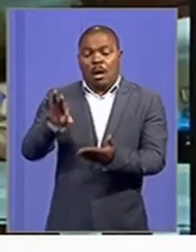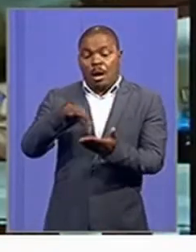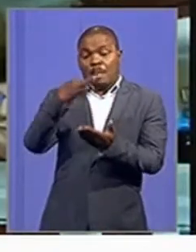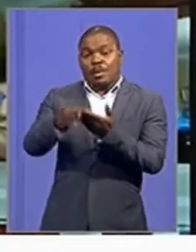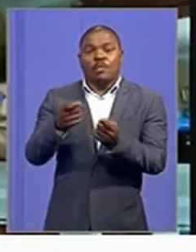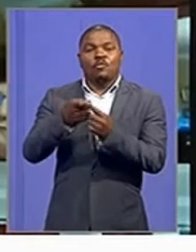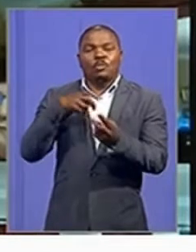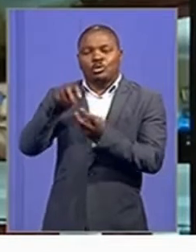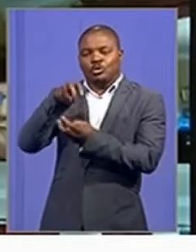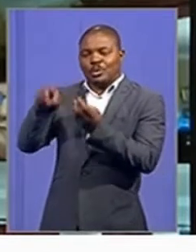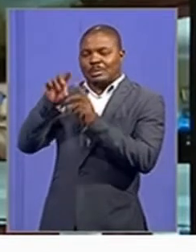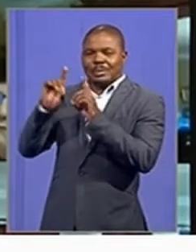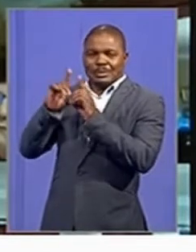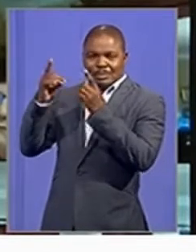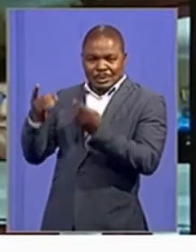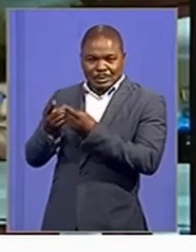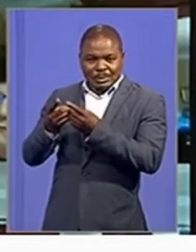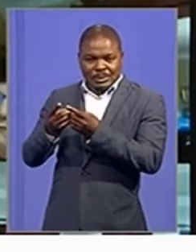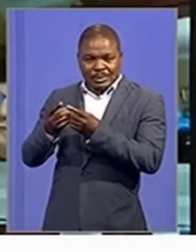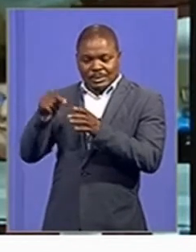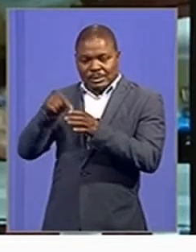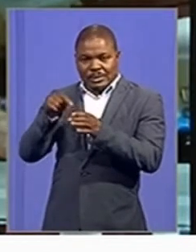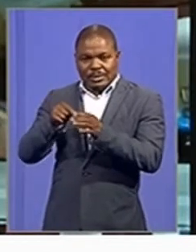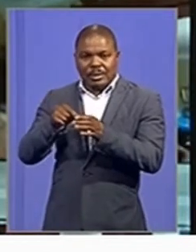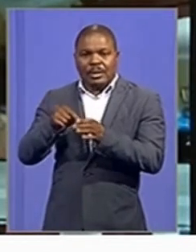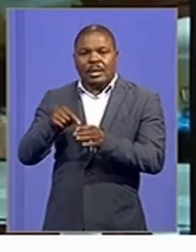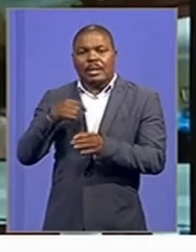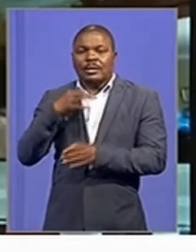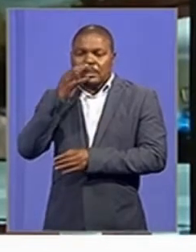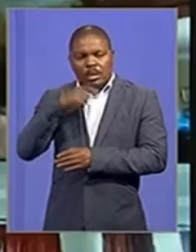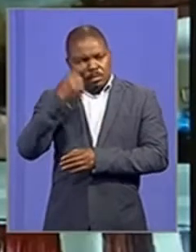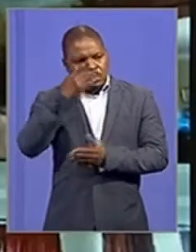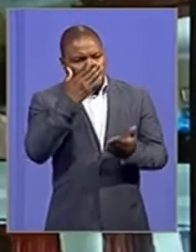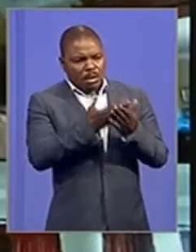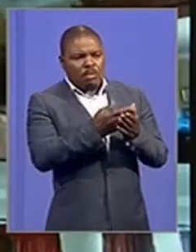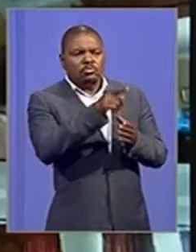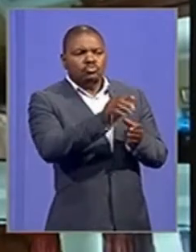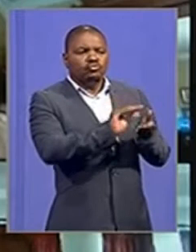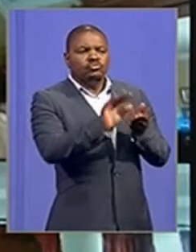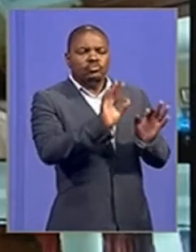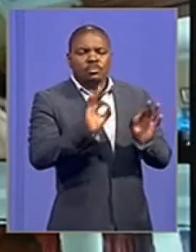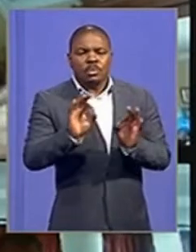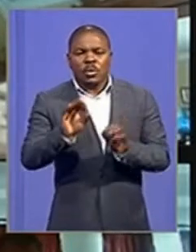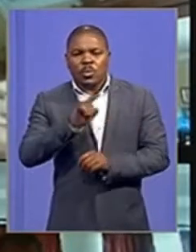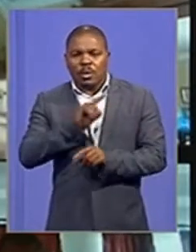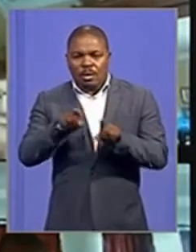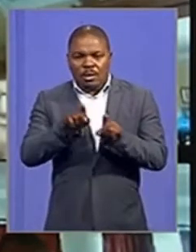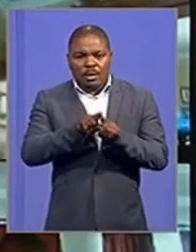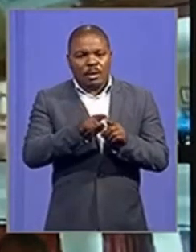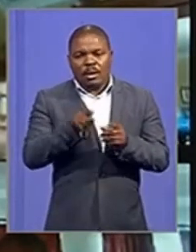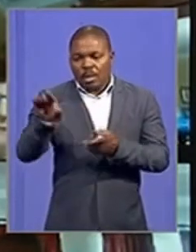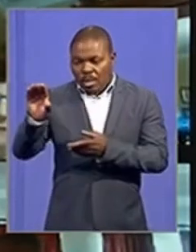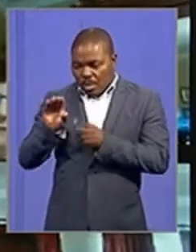the Tourism Department of principles that it sought applied in the circumstances of relief